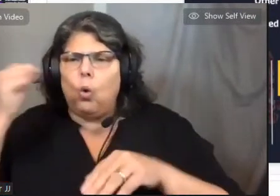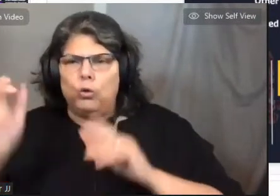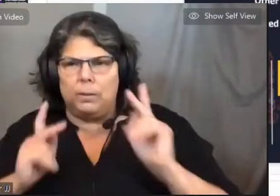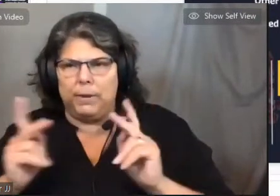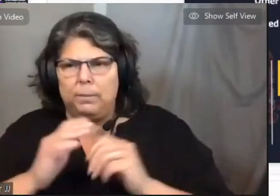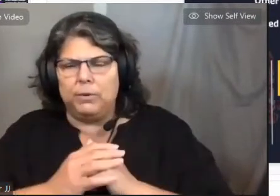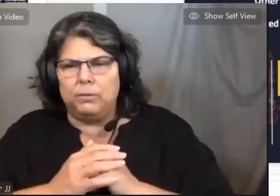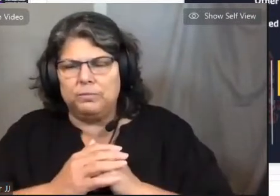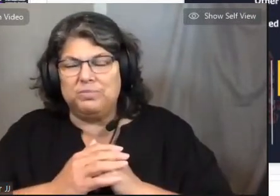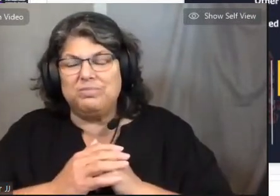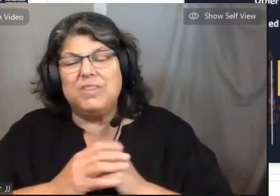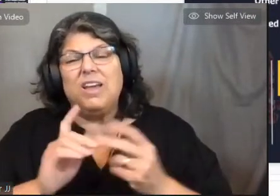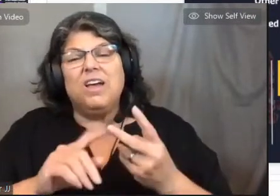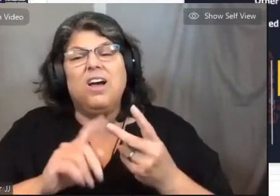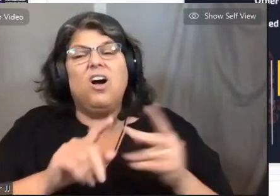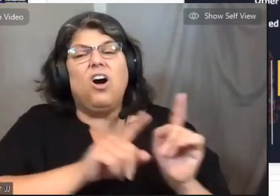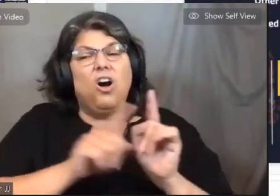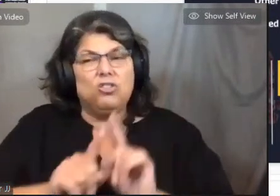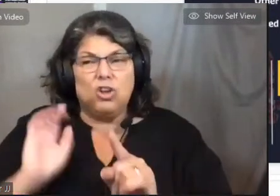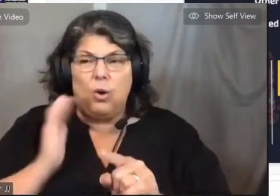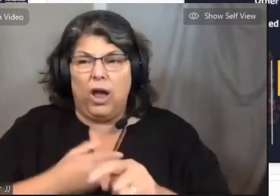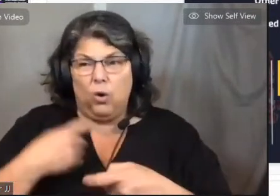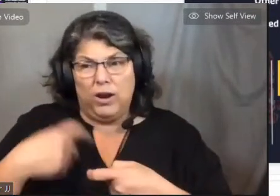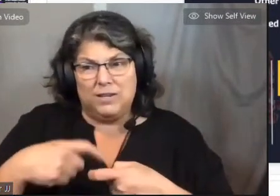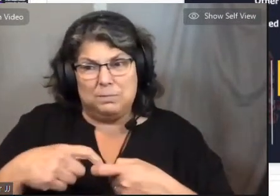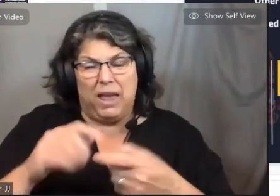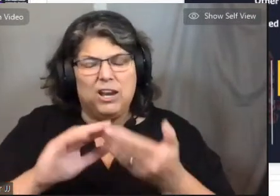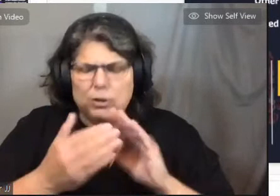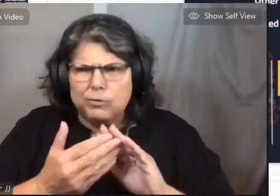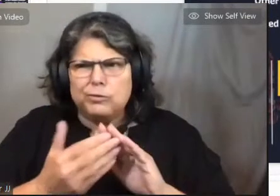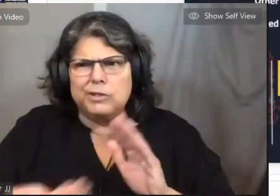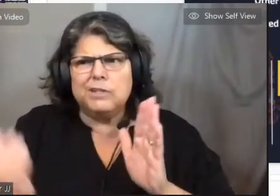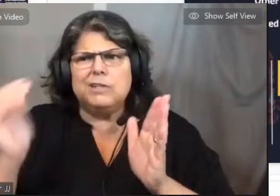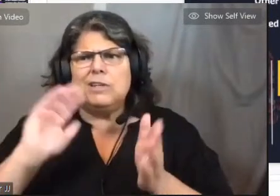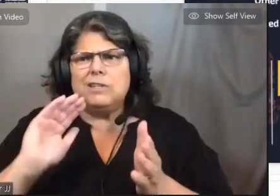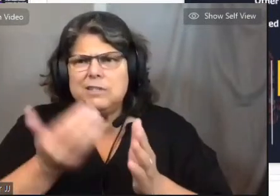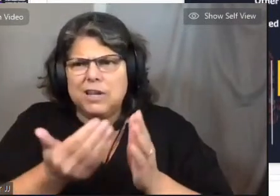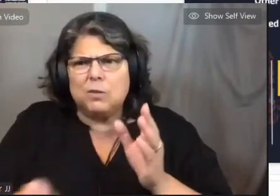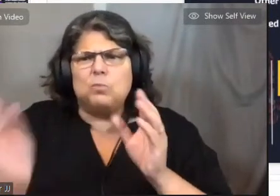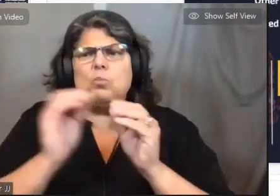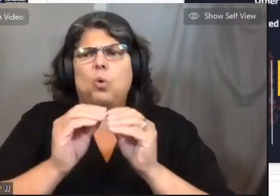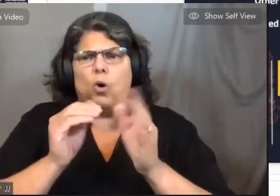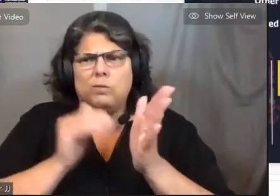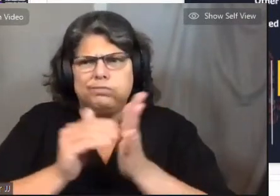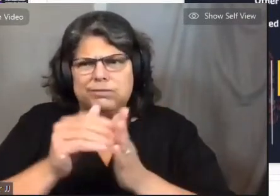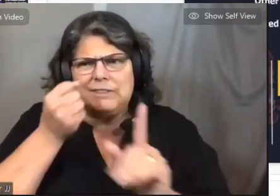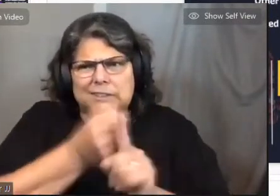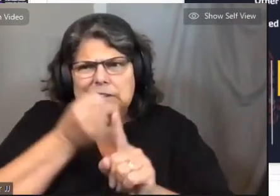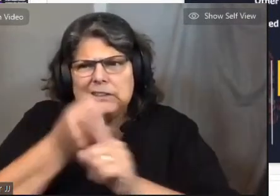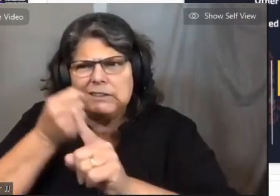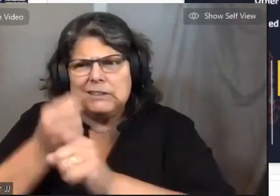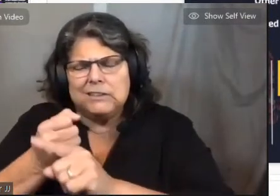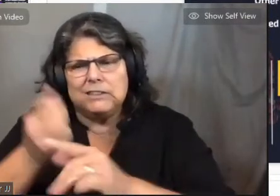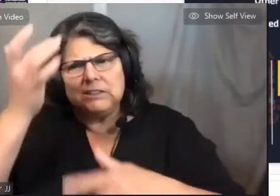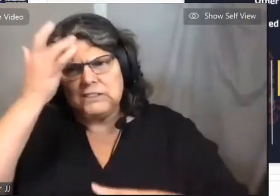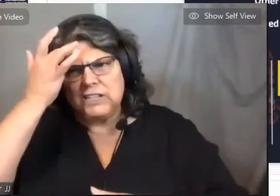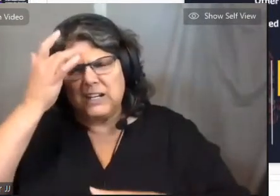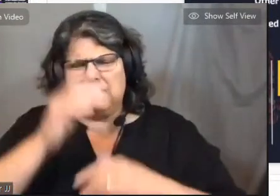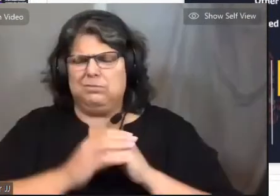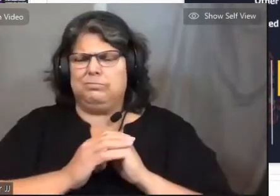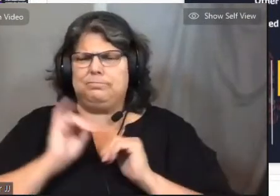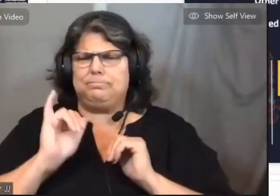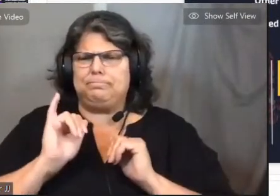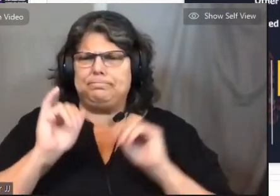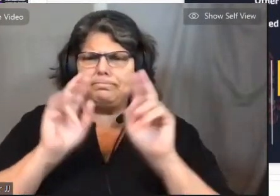our Hispanic community. And we're trying to look at that very carefully. It is